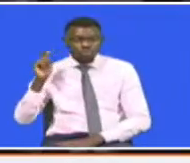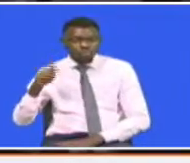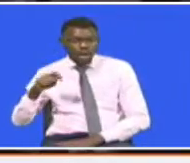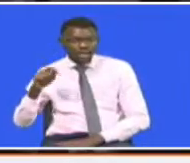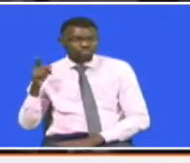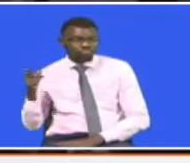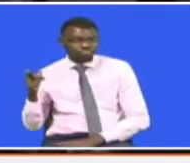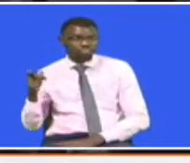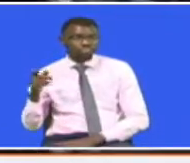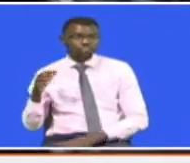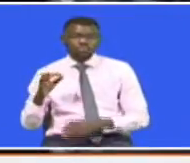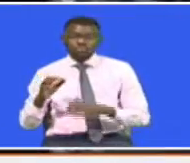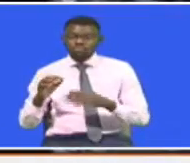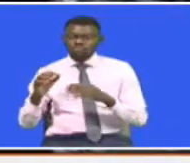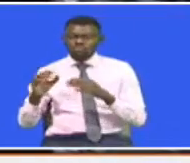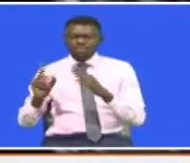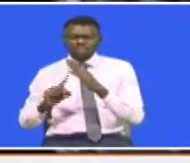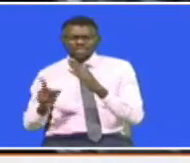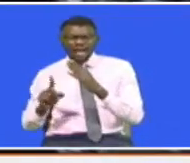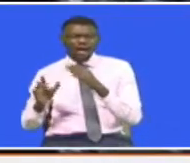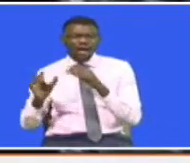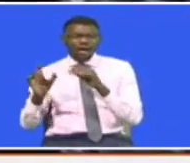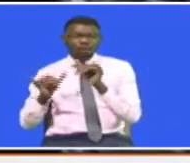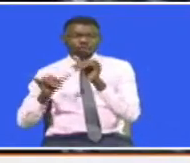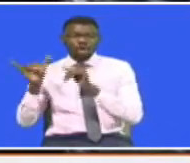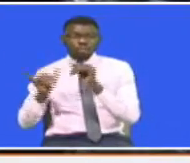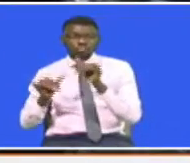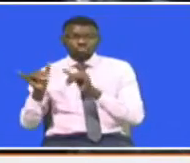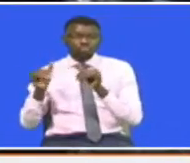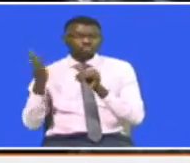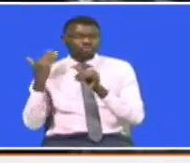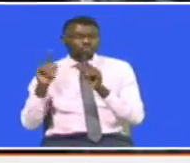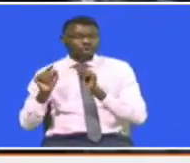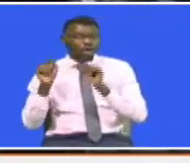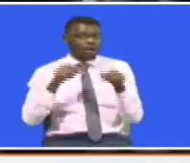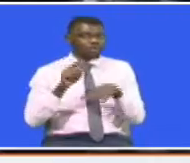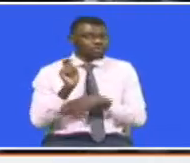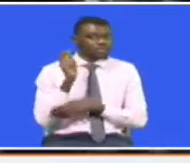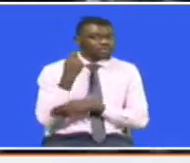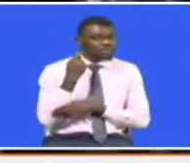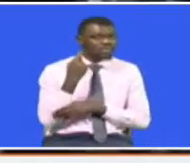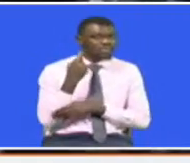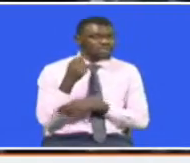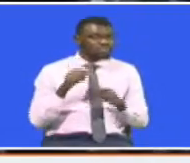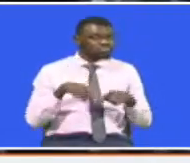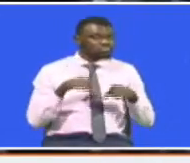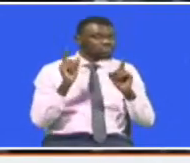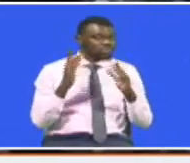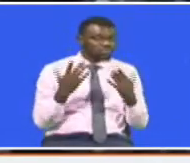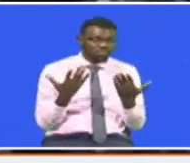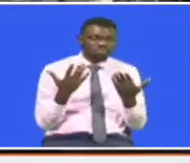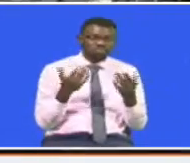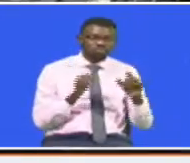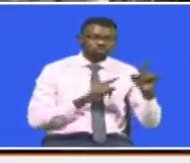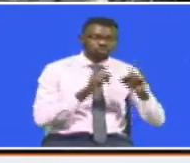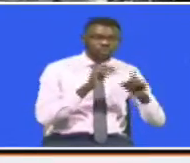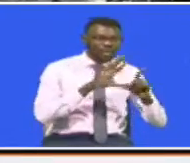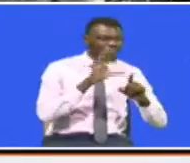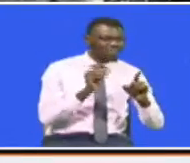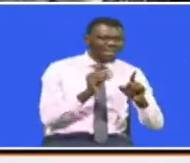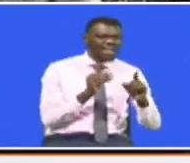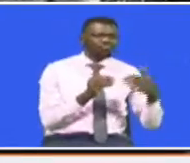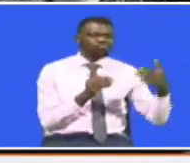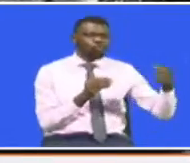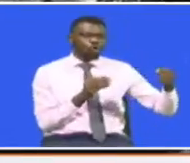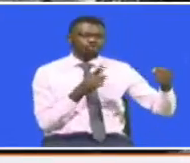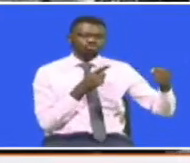Affairs Minister Dmytro Kuleba was in Nairobi, Kenya when the attack happened and had to cut short his African tour immediately.